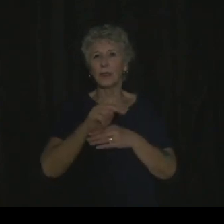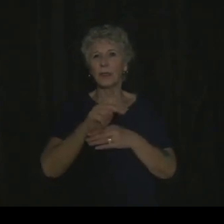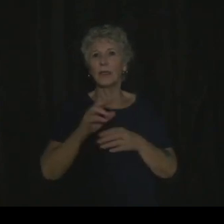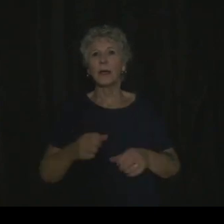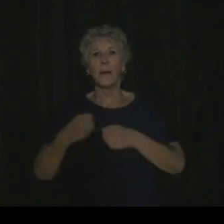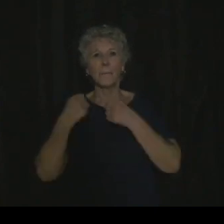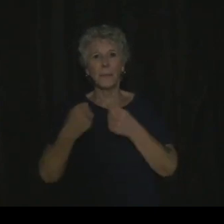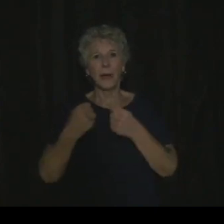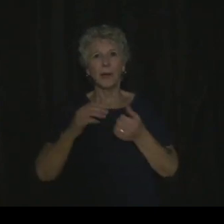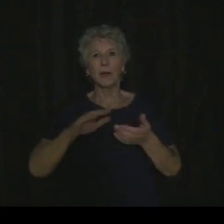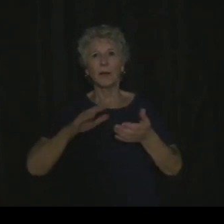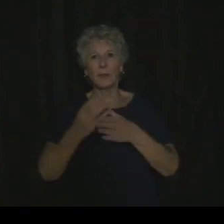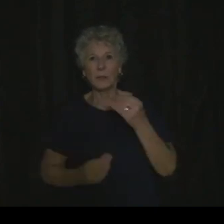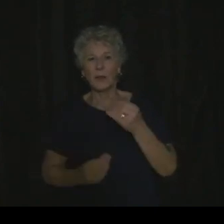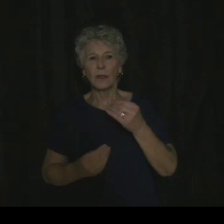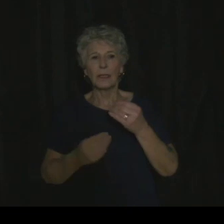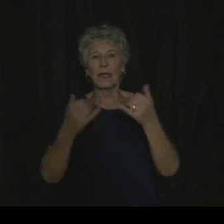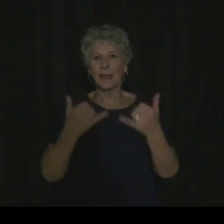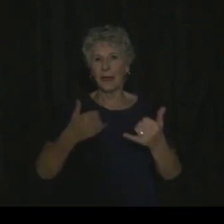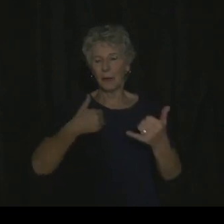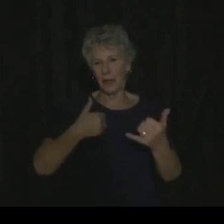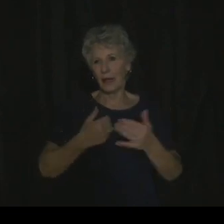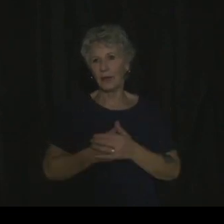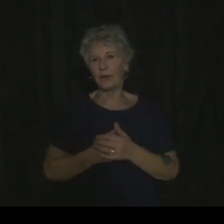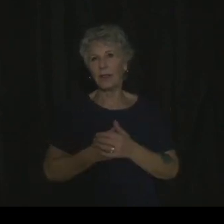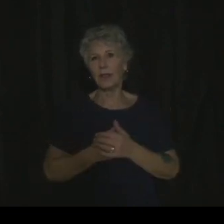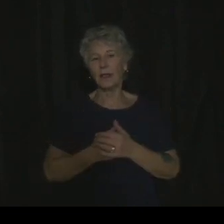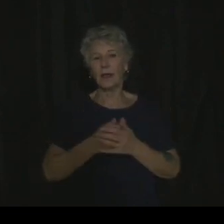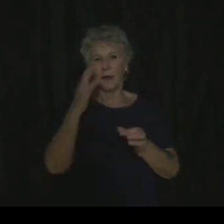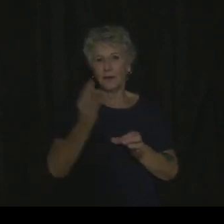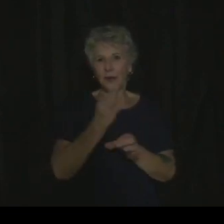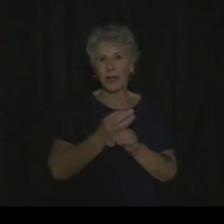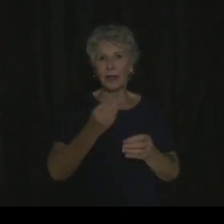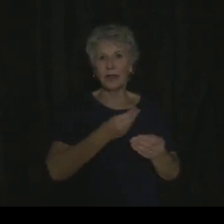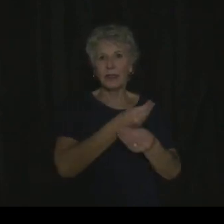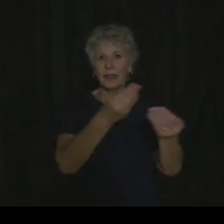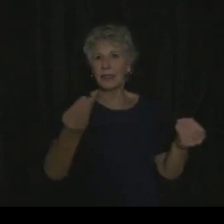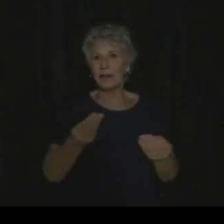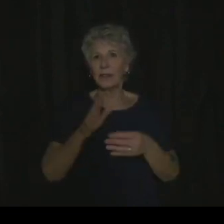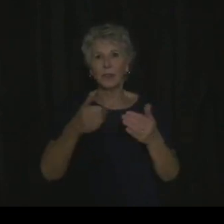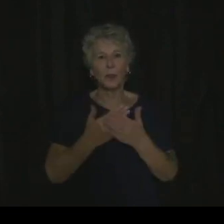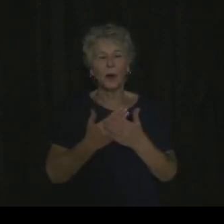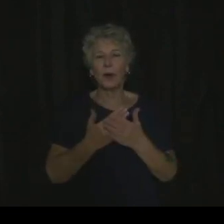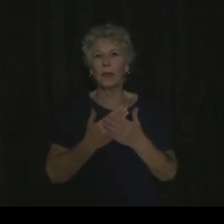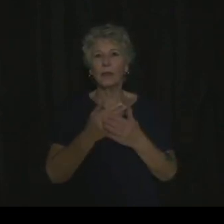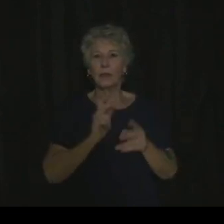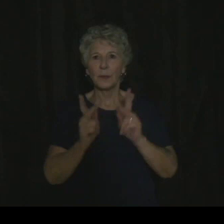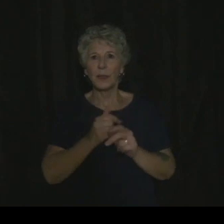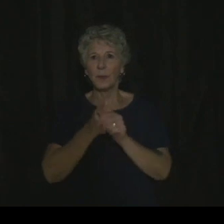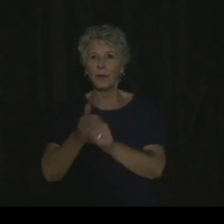gone, and we have now once and for all the faith delivered to the saints, and that we have everything that we need to live godly in Christ Jesus.